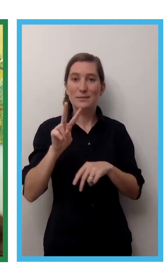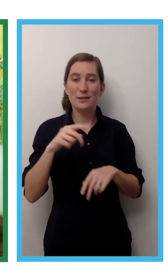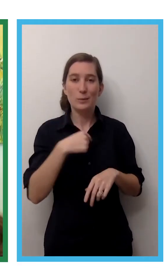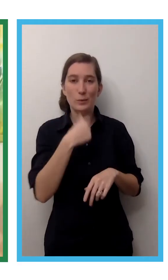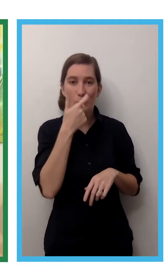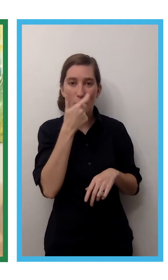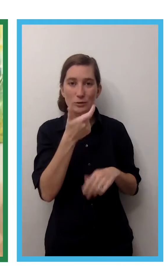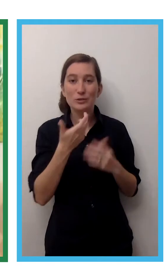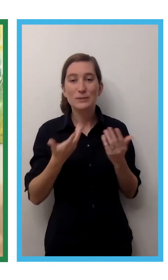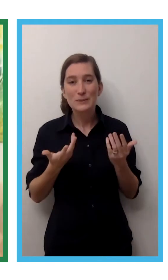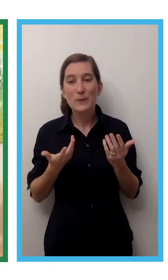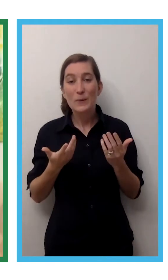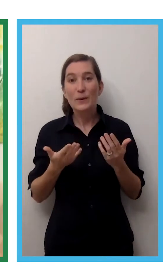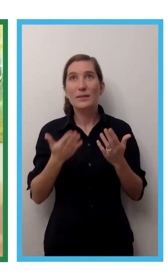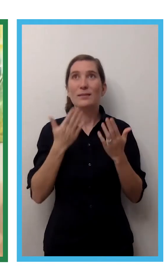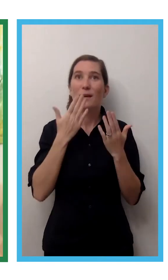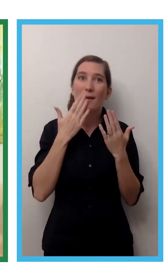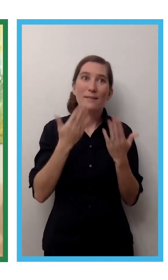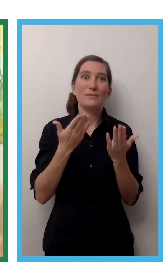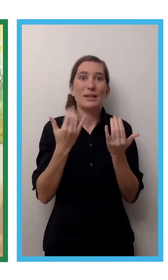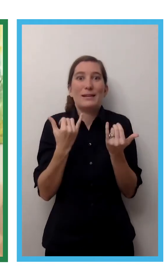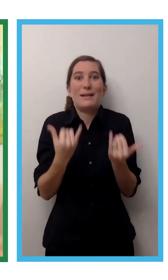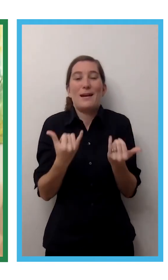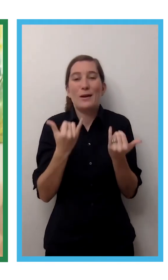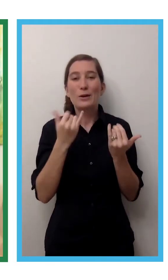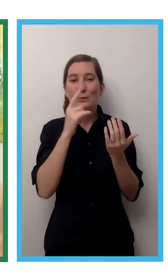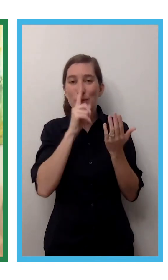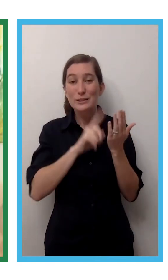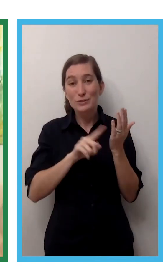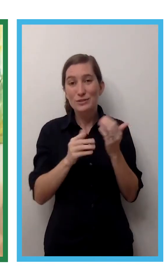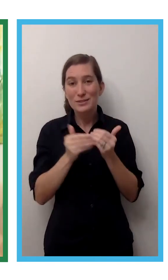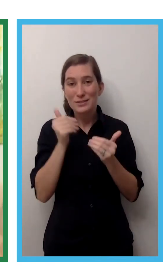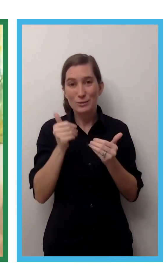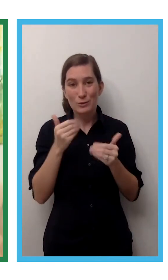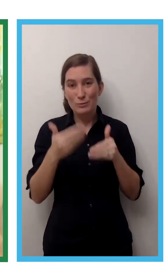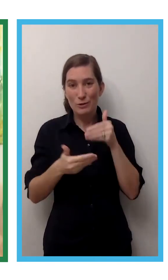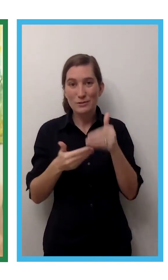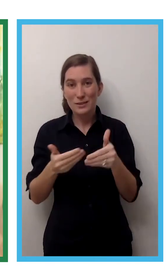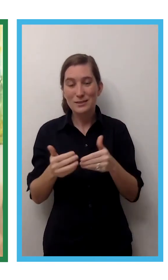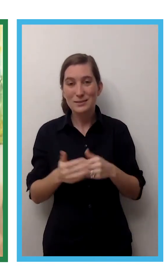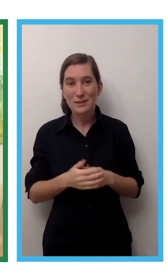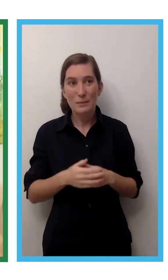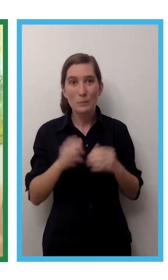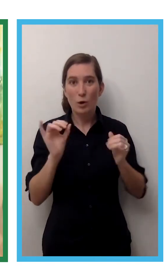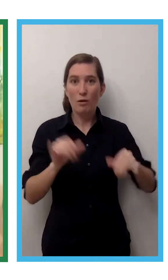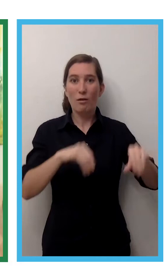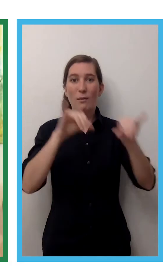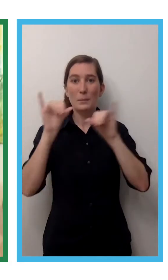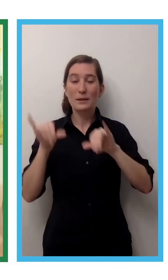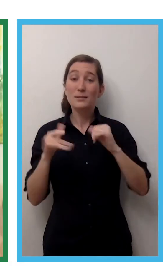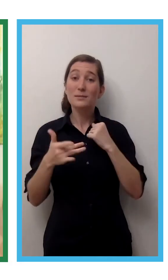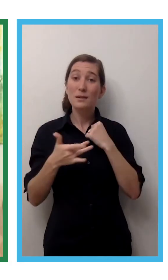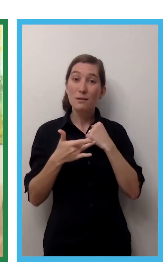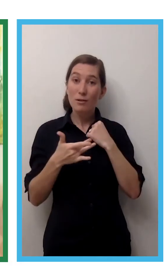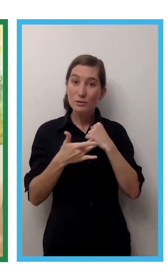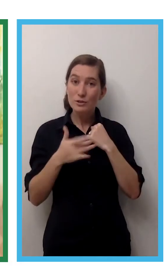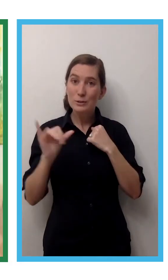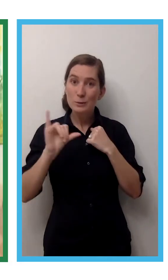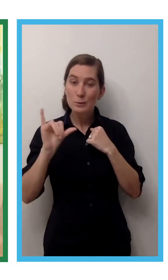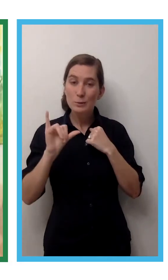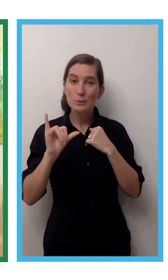to come by than it used to be because of technology. So you can go out and get this data. But, you